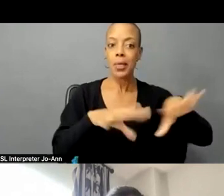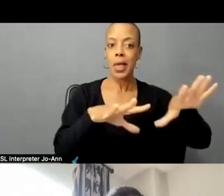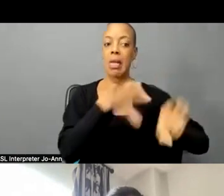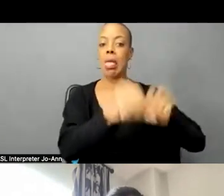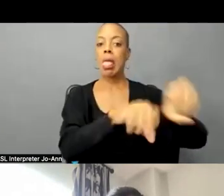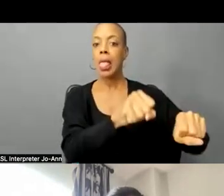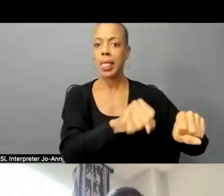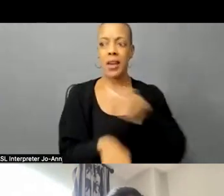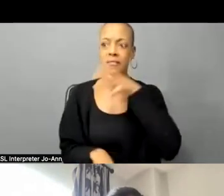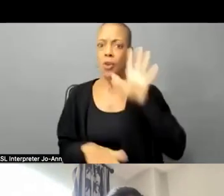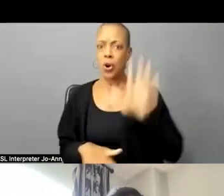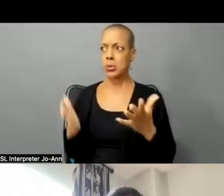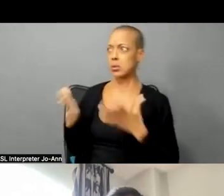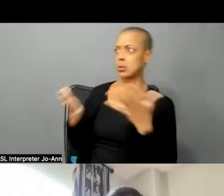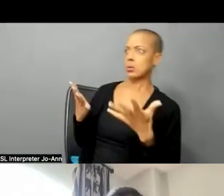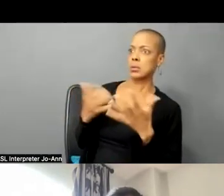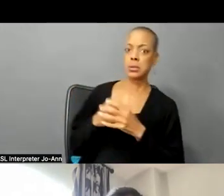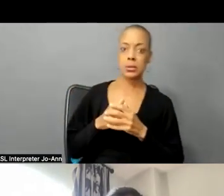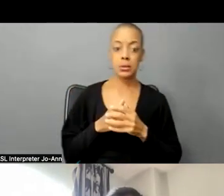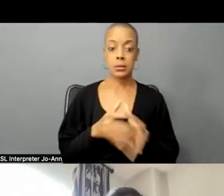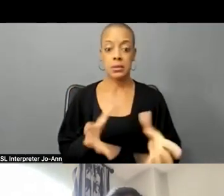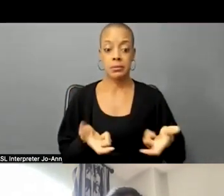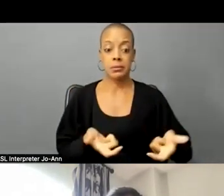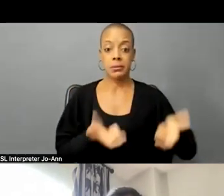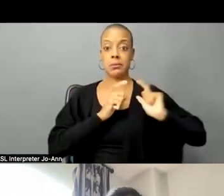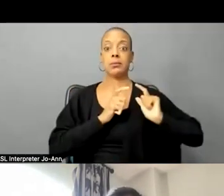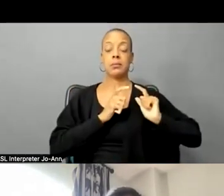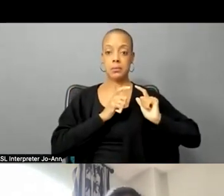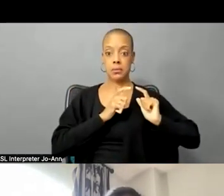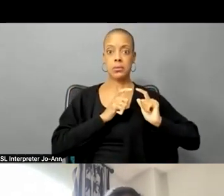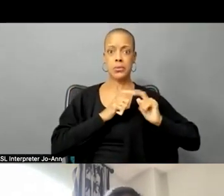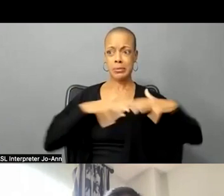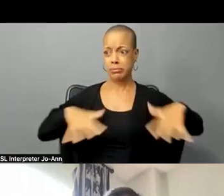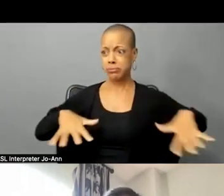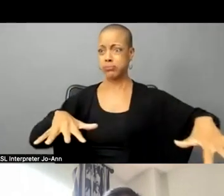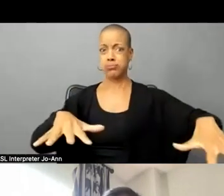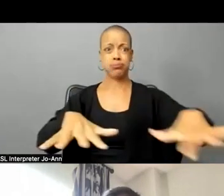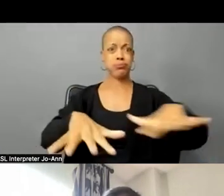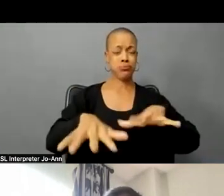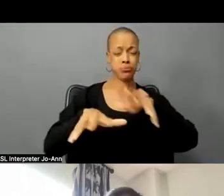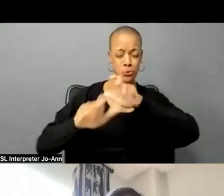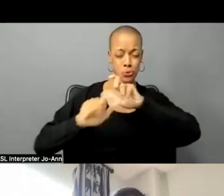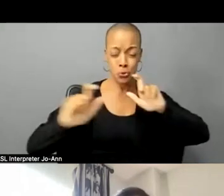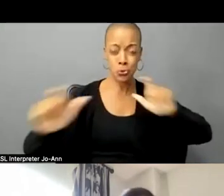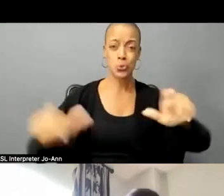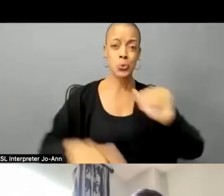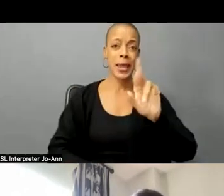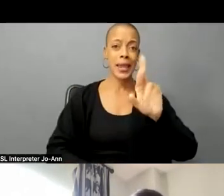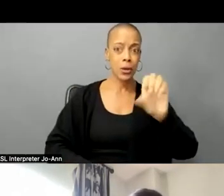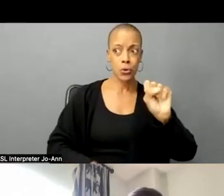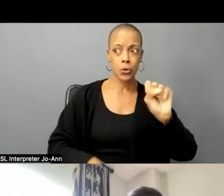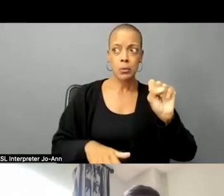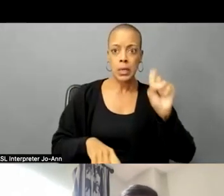these farmers are also inheriting like massive of acres of land that they can't manage.